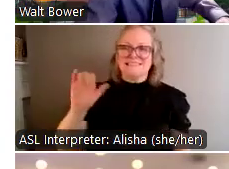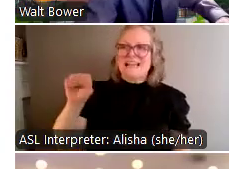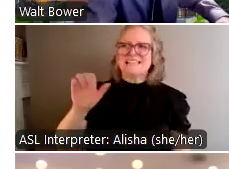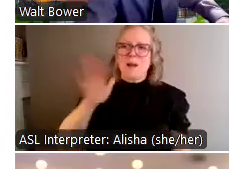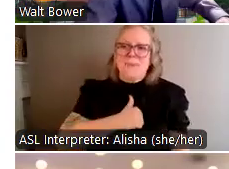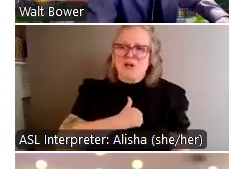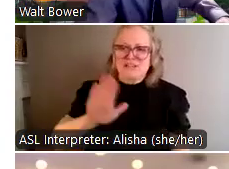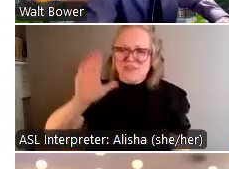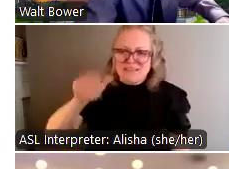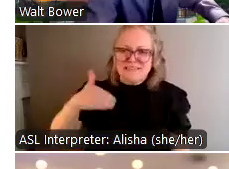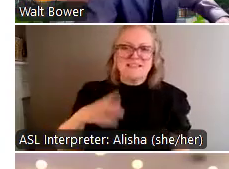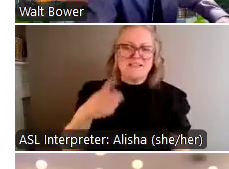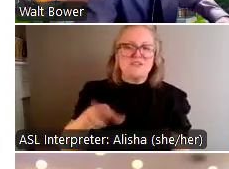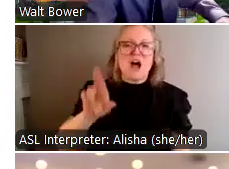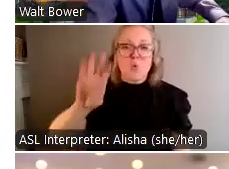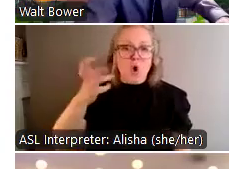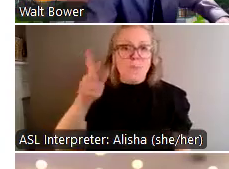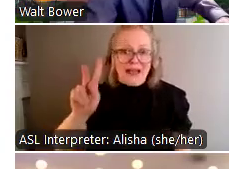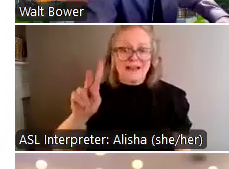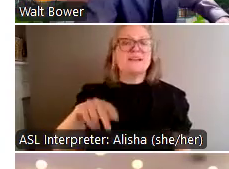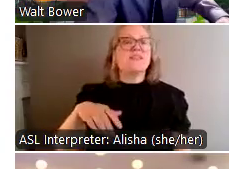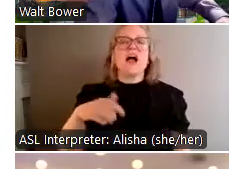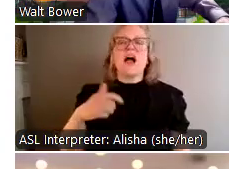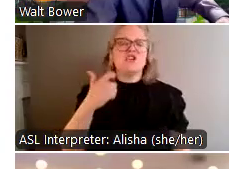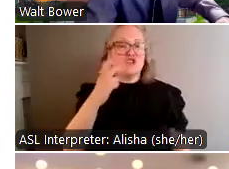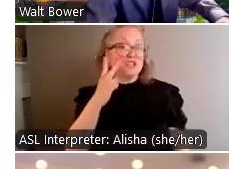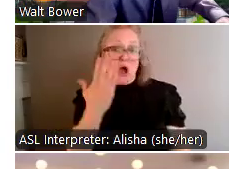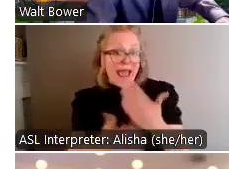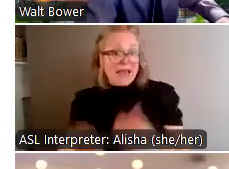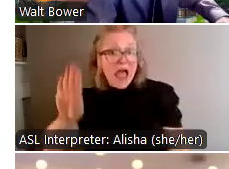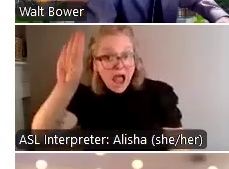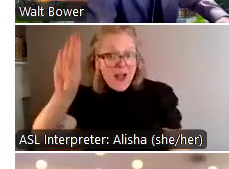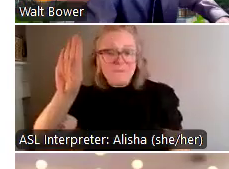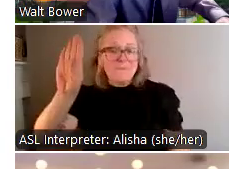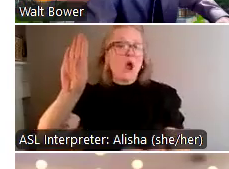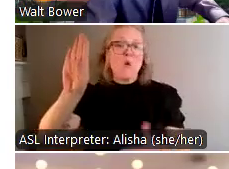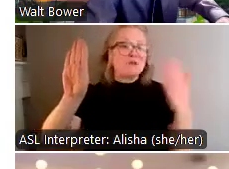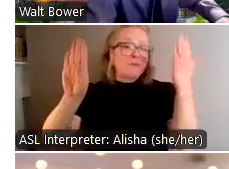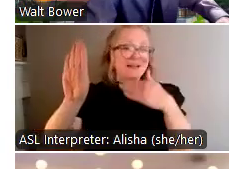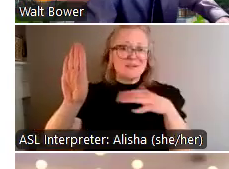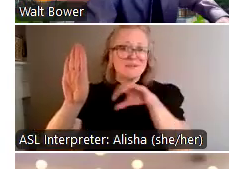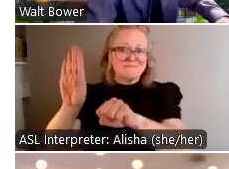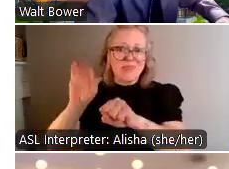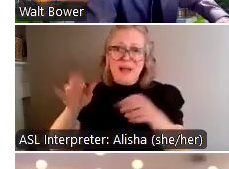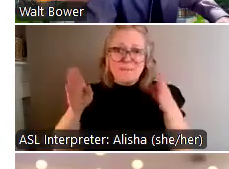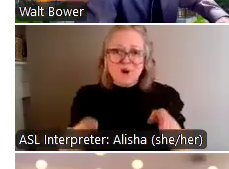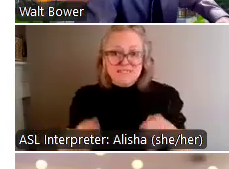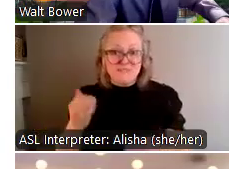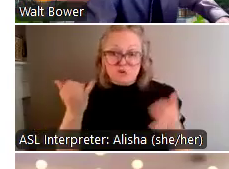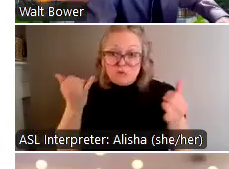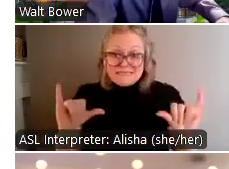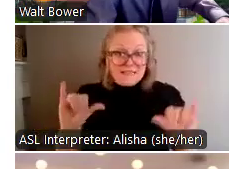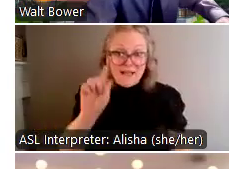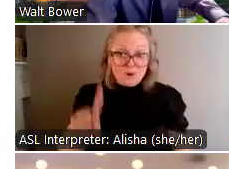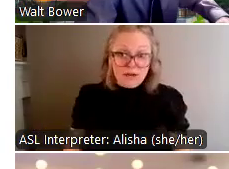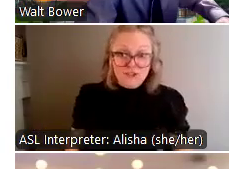is Dr. Womack. There was a hand just a moment ago, so I want to make sure we don't miss that person. Okay. If the person who had the hand